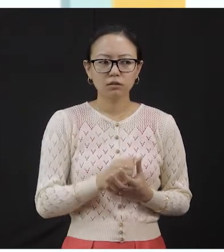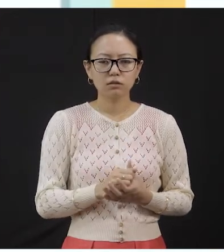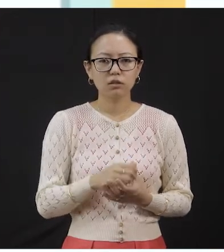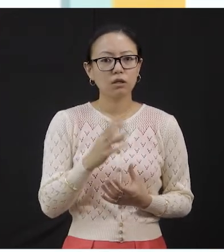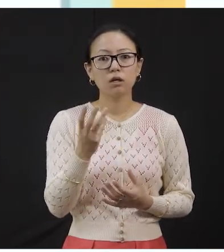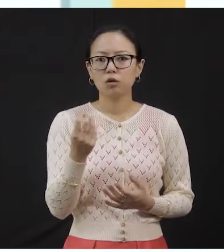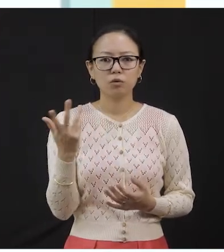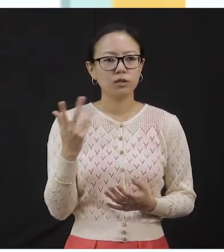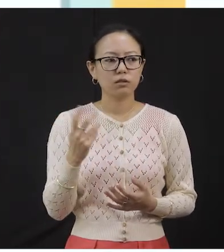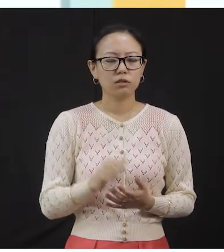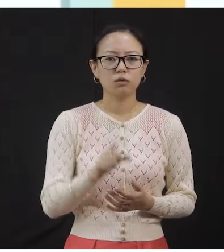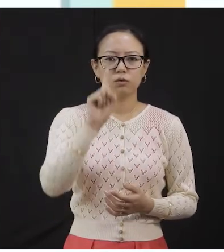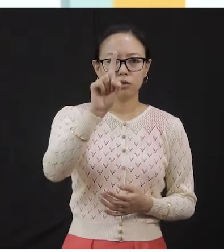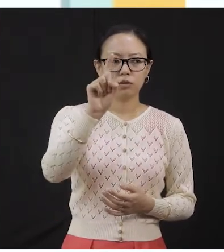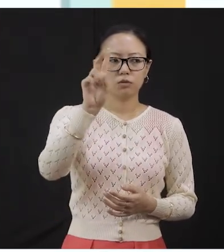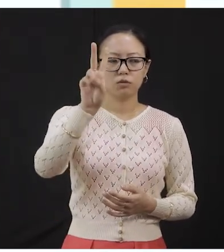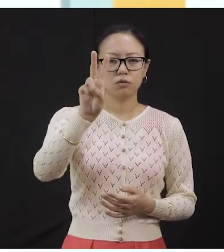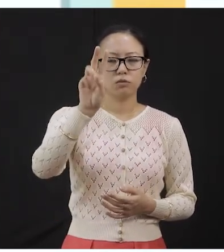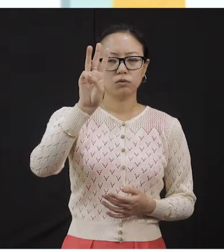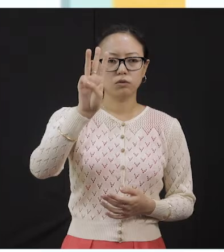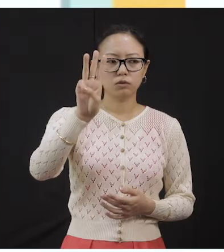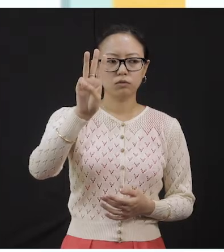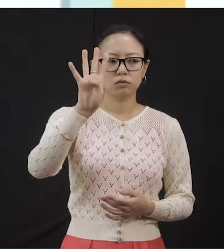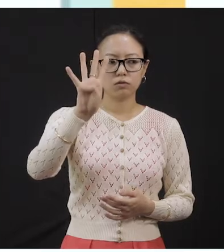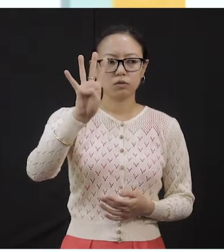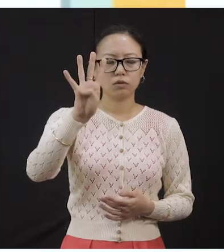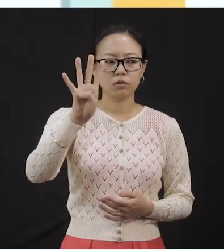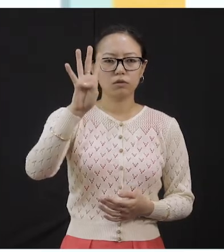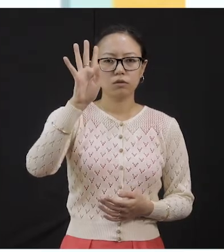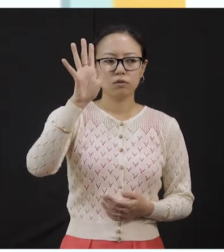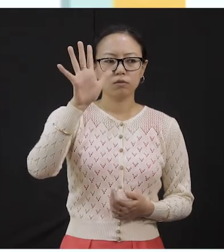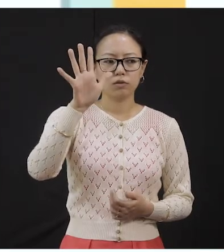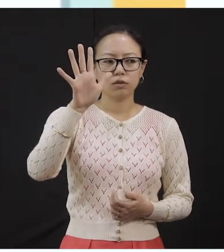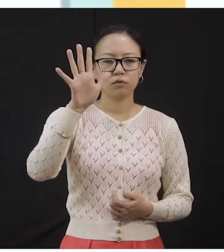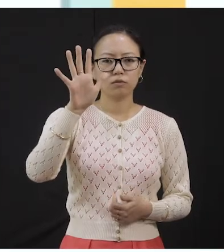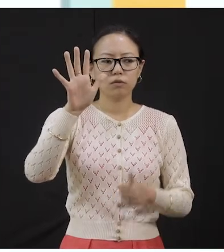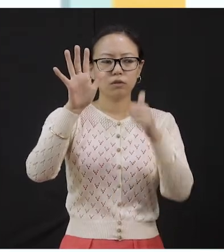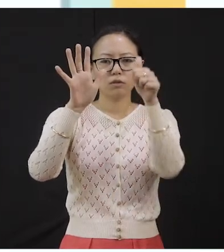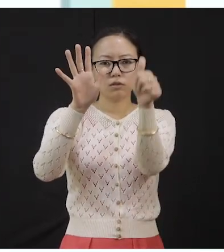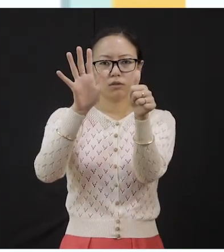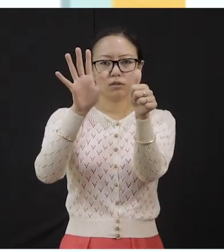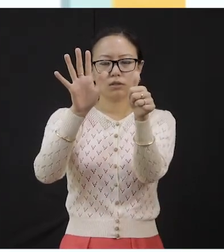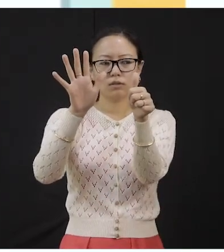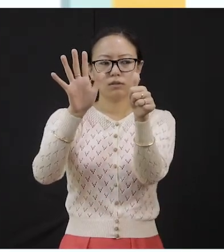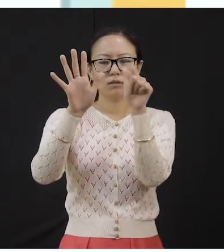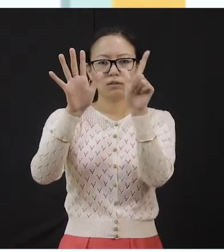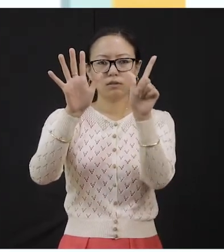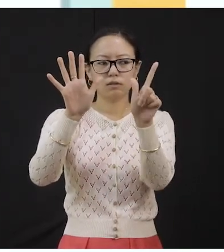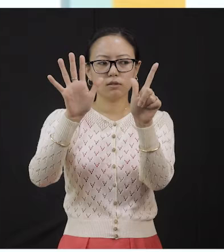1, 2, 3, 4, 5,